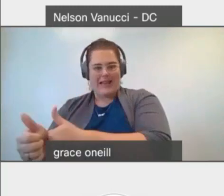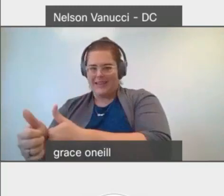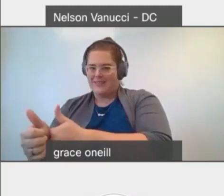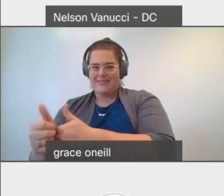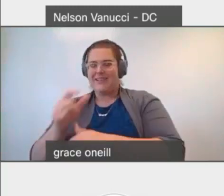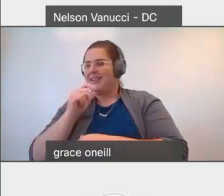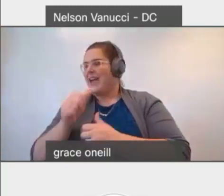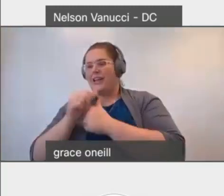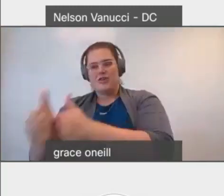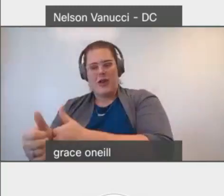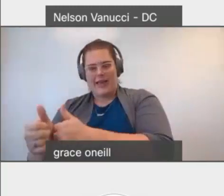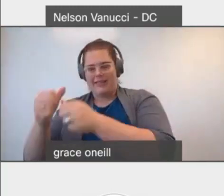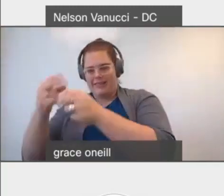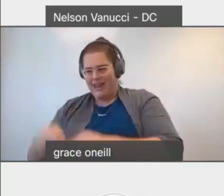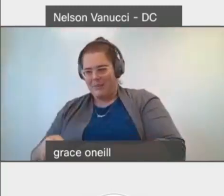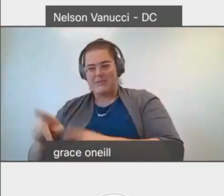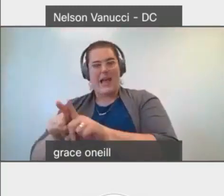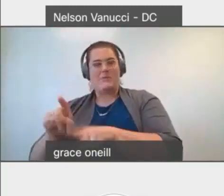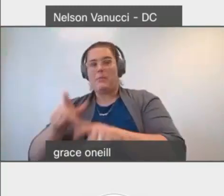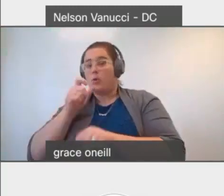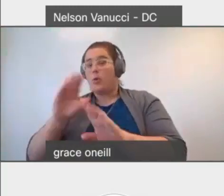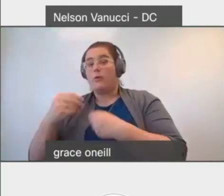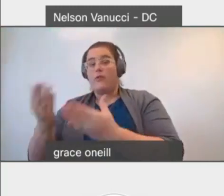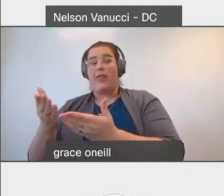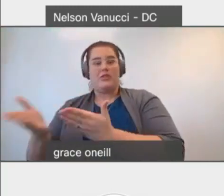them as, as people who provide this service.